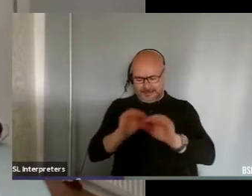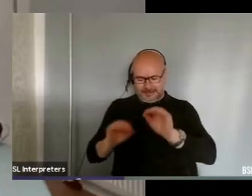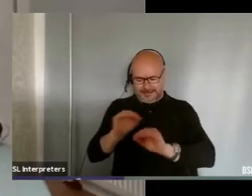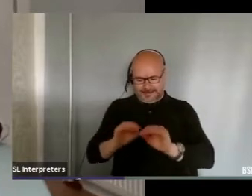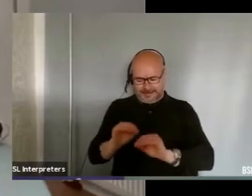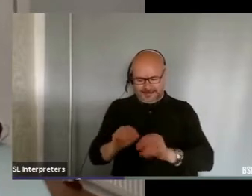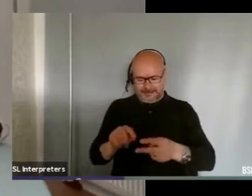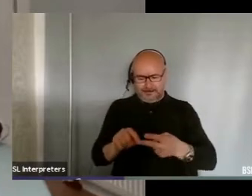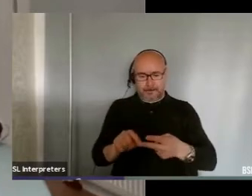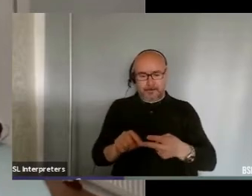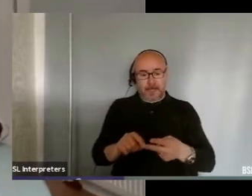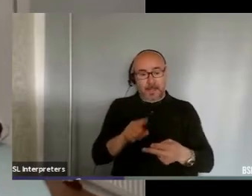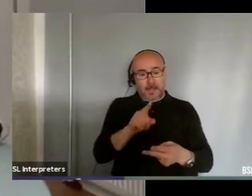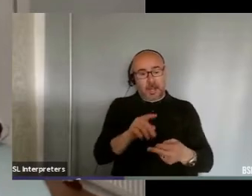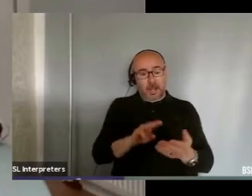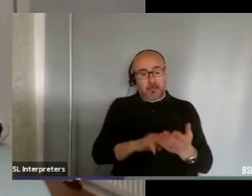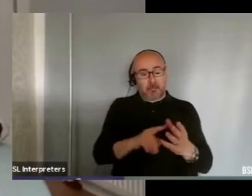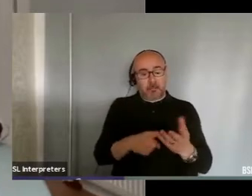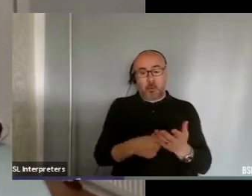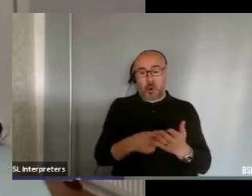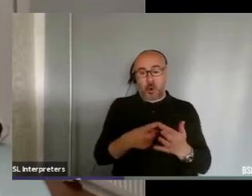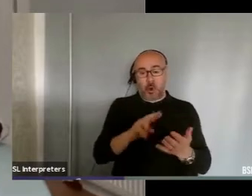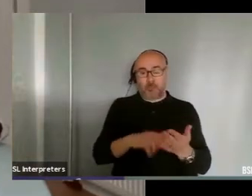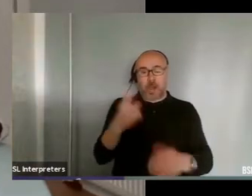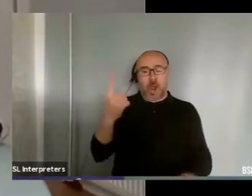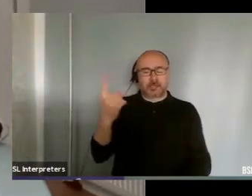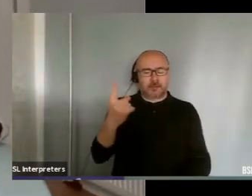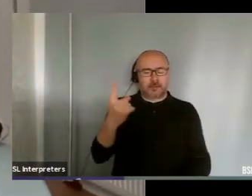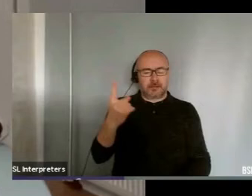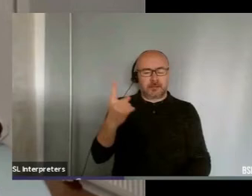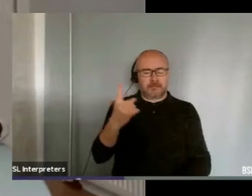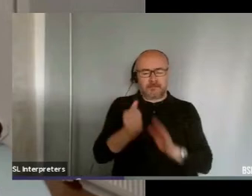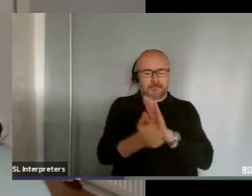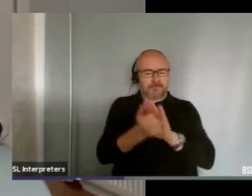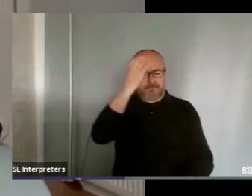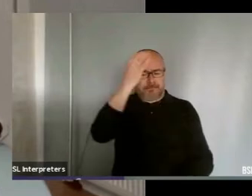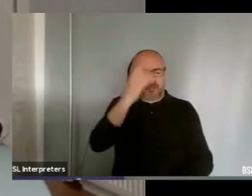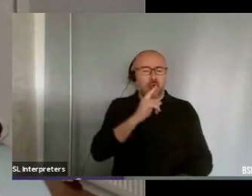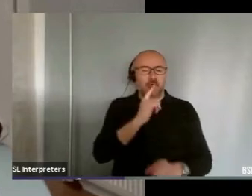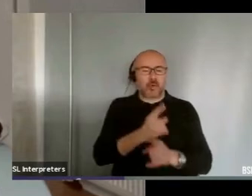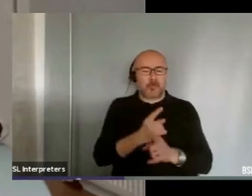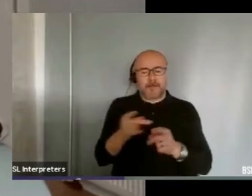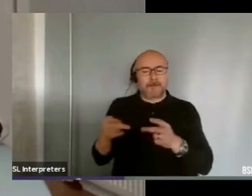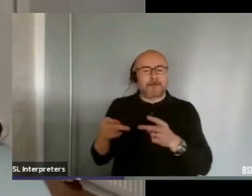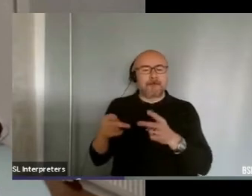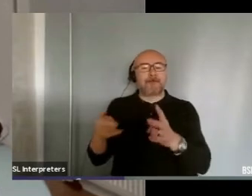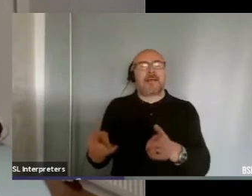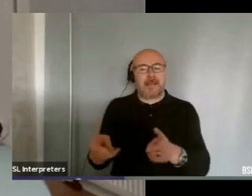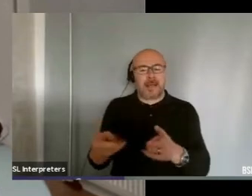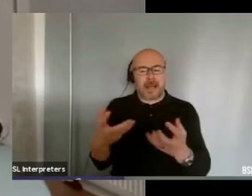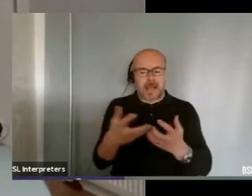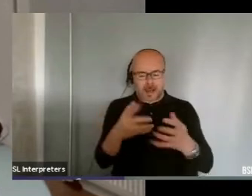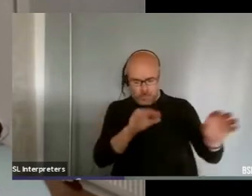queen. She understands completely. She taught me the importance of that method. But the third thing you need, and I